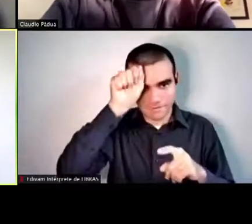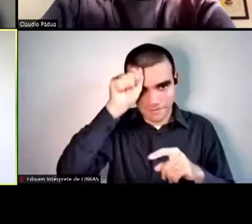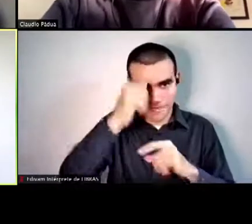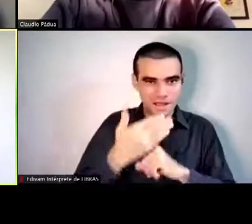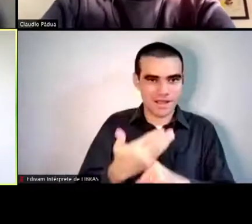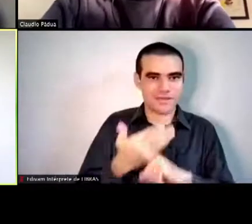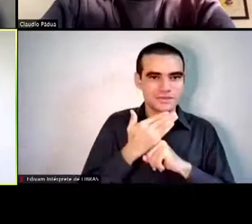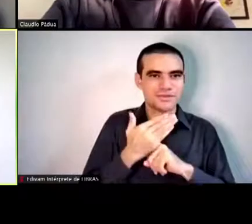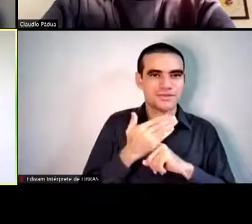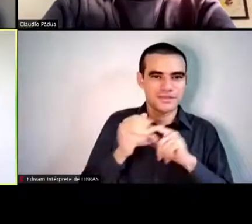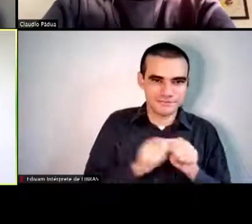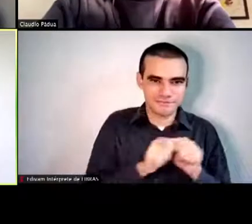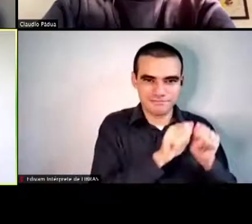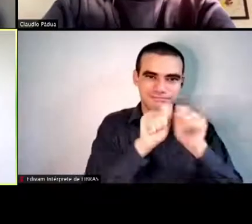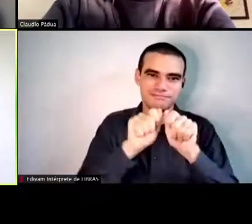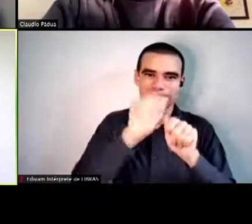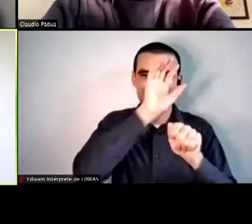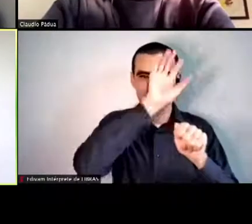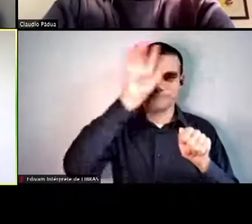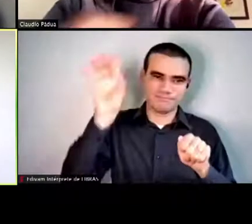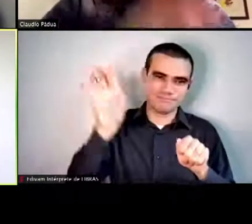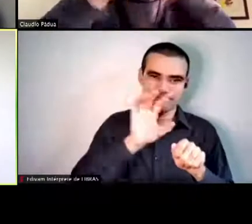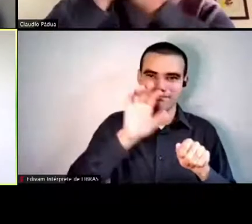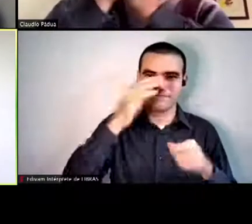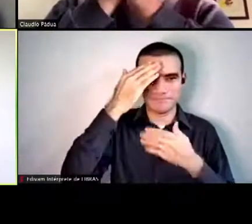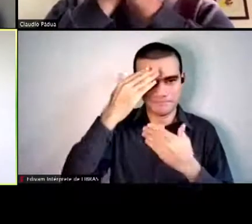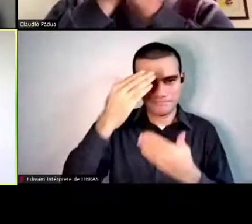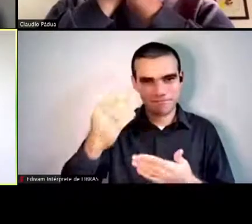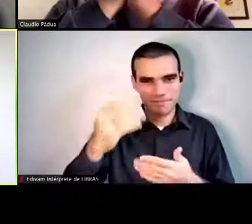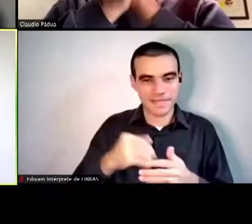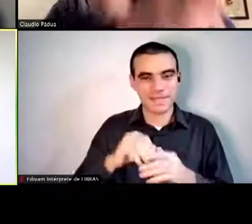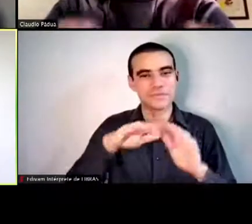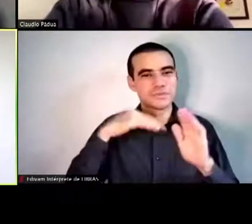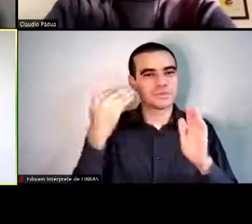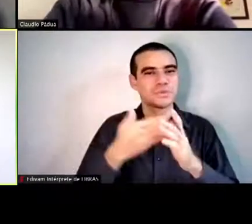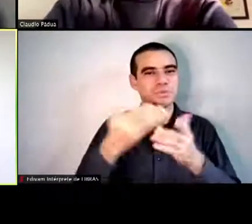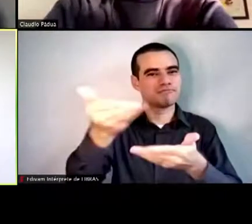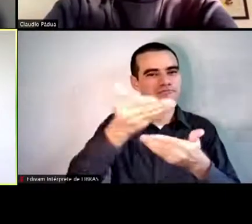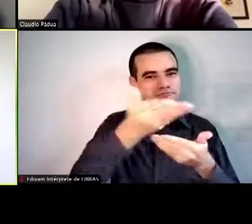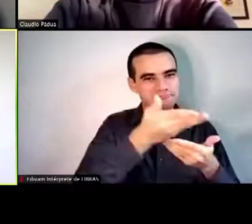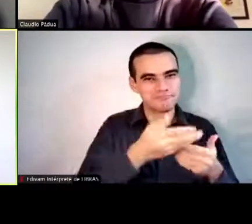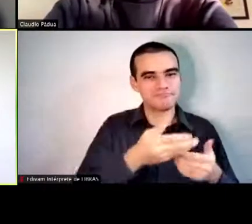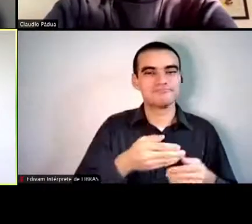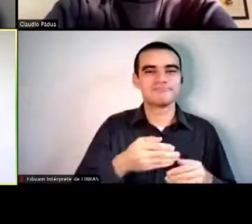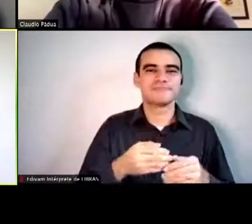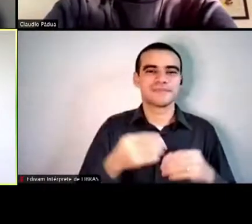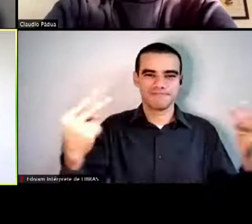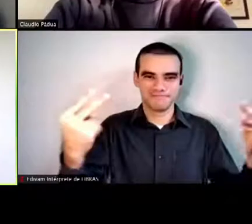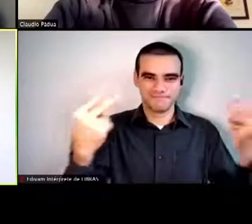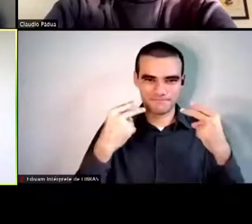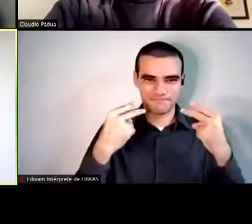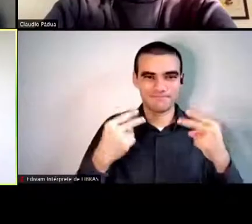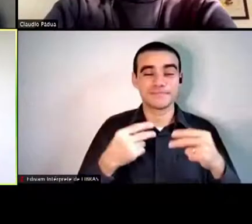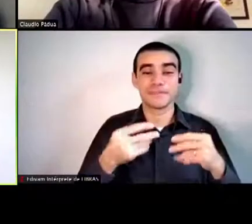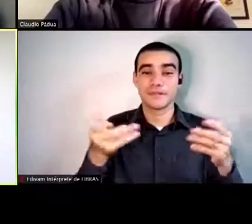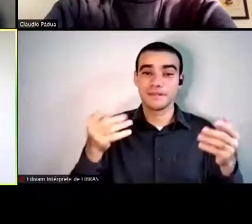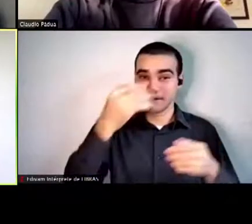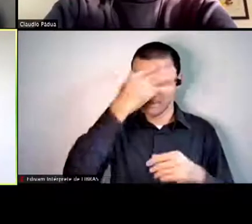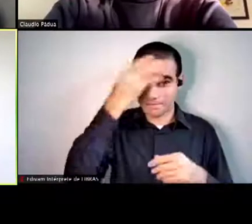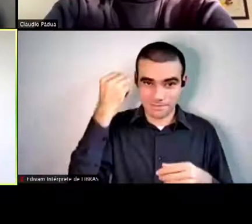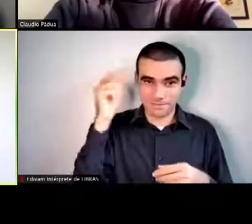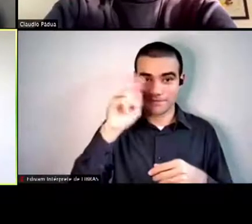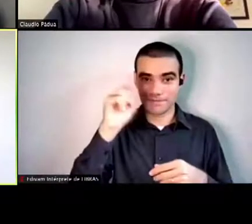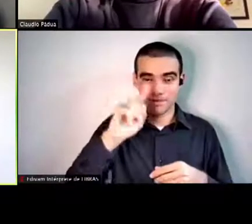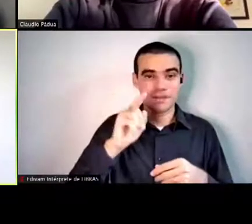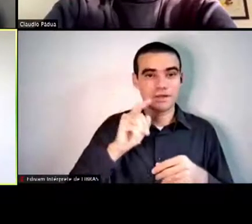initiative and helped us to construct this panel. And thank you, Claudio, and to all the